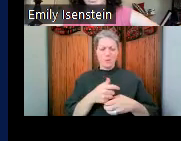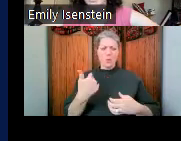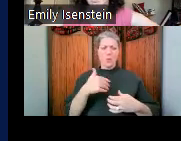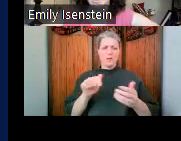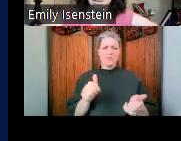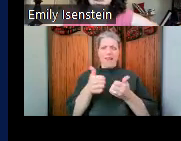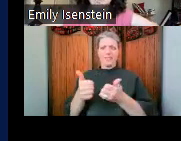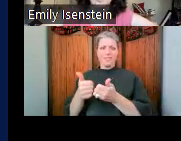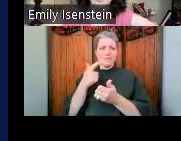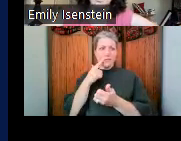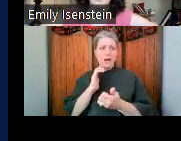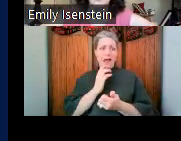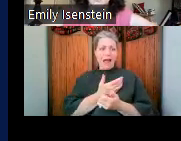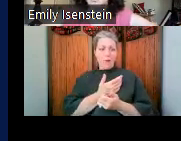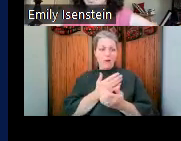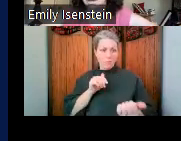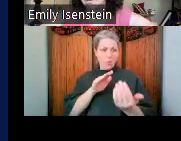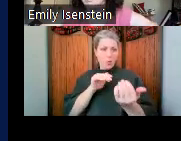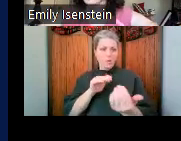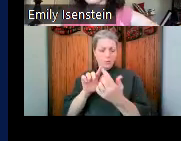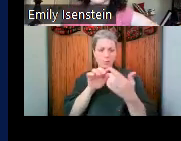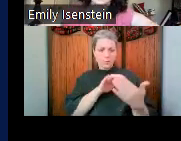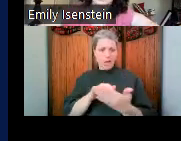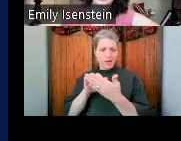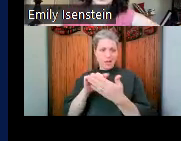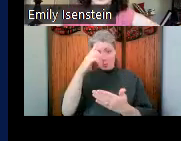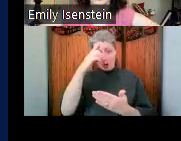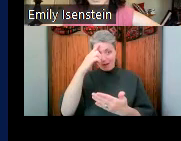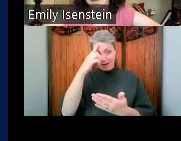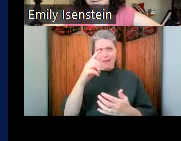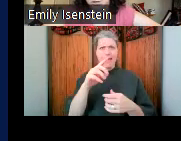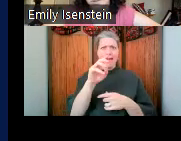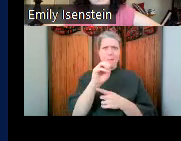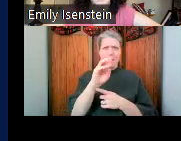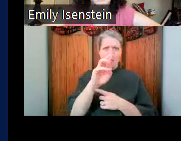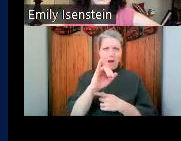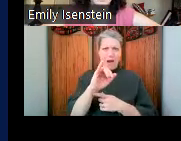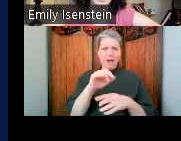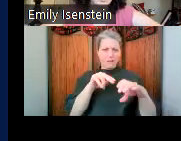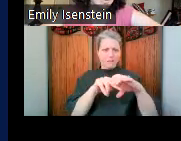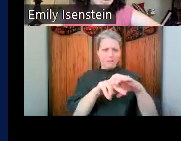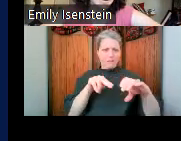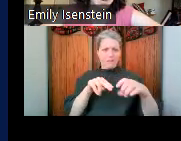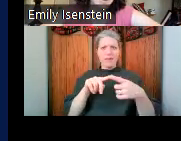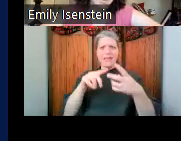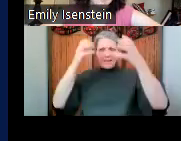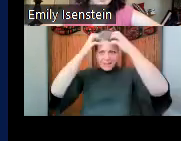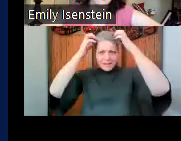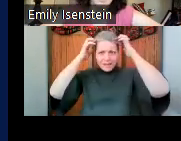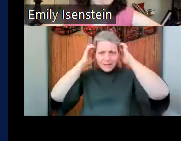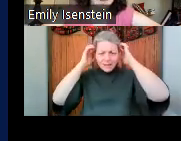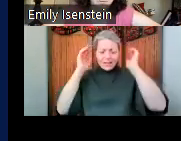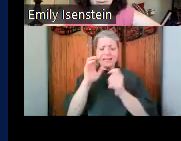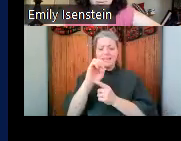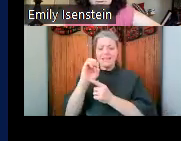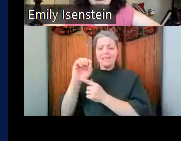for a lot of the techniques that we usually use to study the brain, like MRI or EEG. We also need to be able to measure